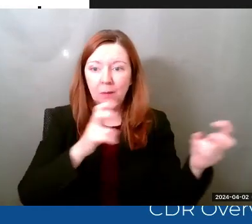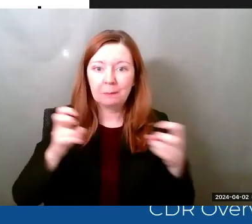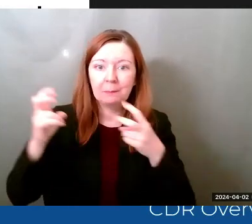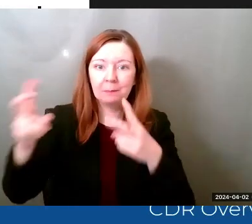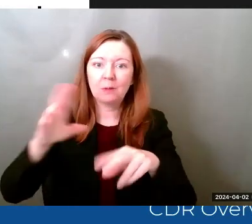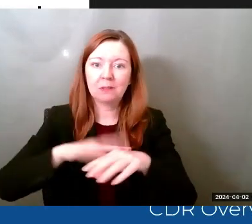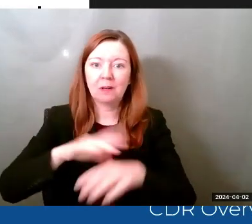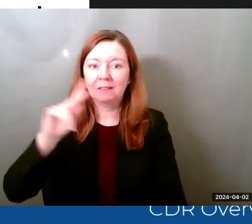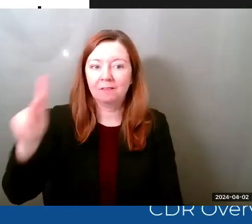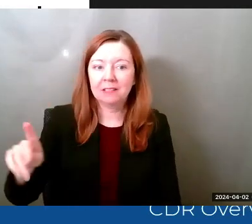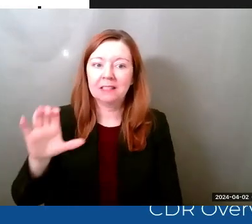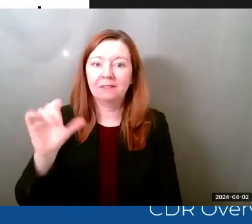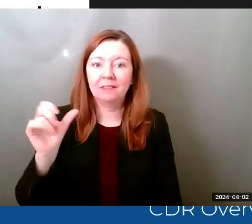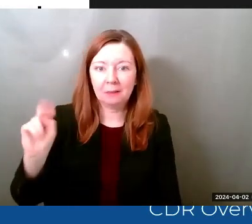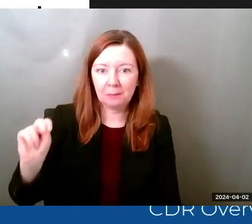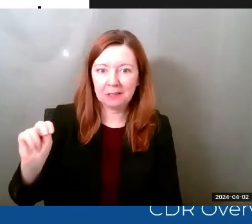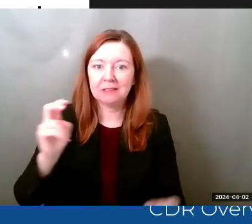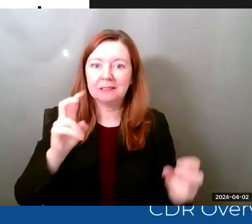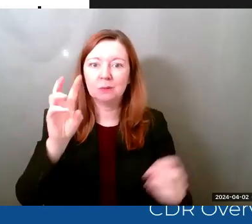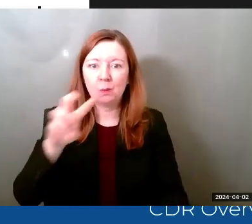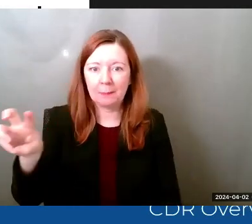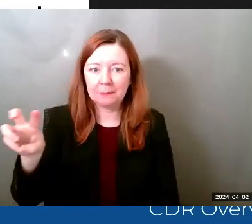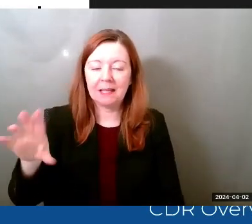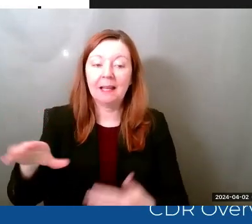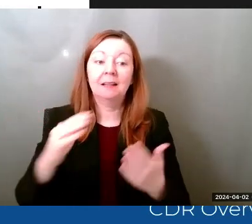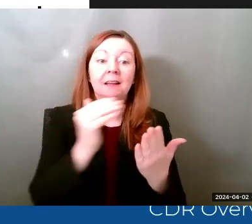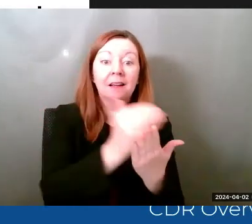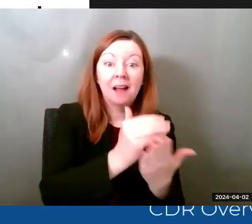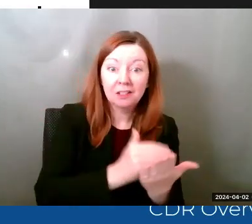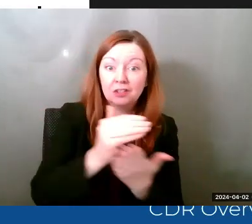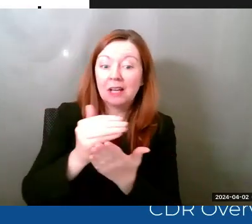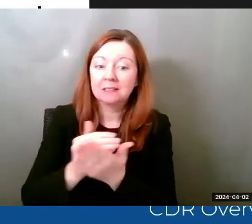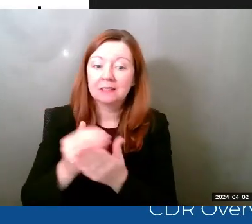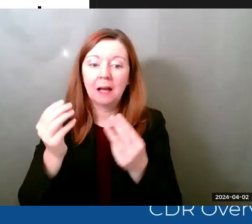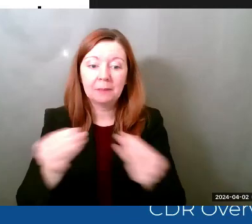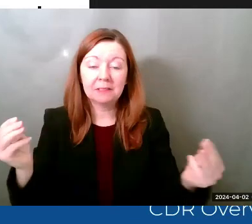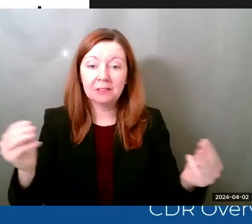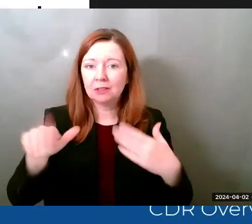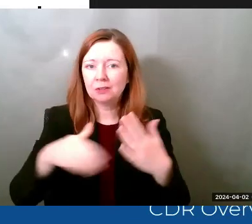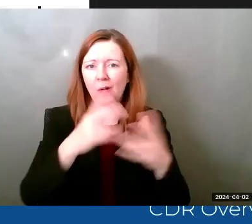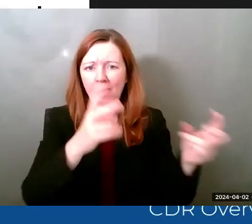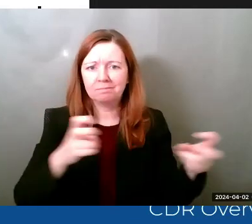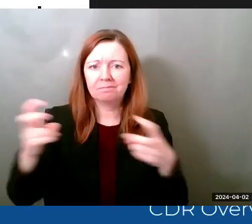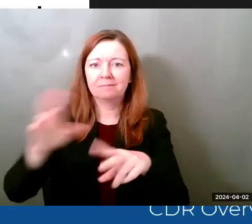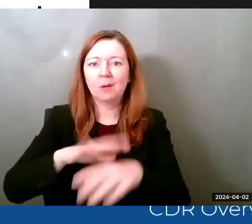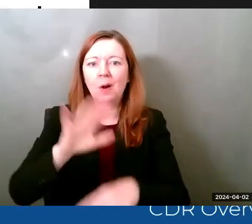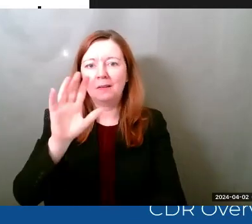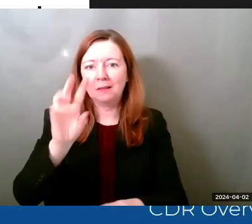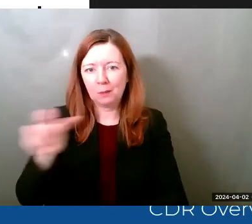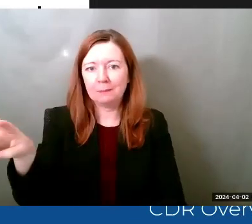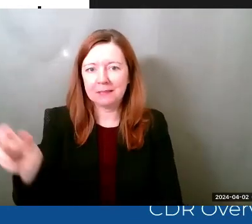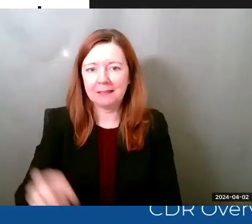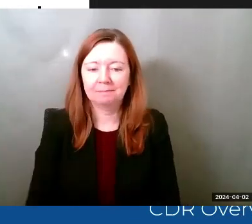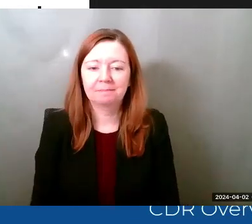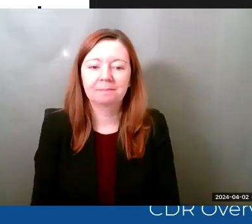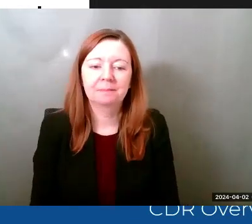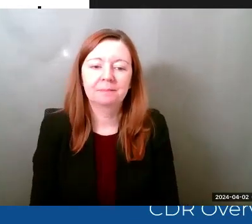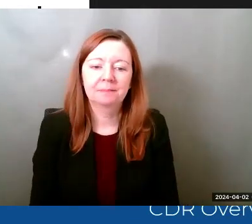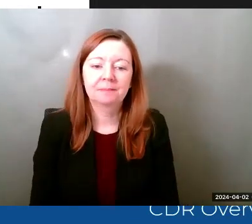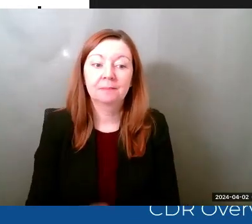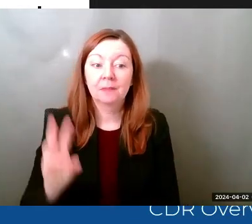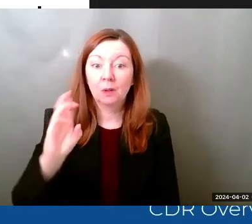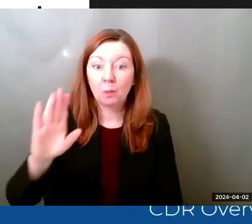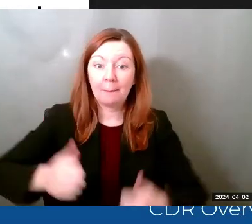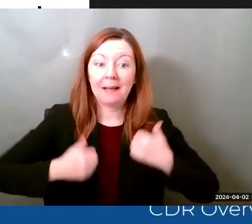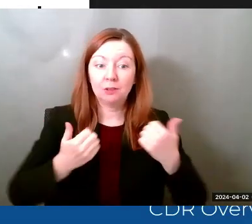website. The agenda and meeting materials for this meeting can also be found there. The web address